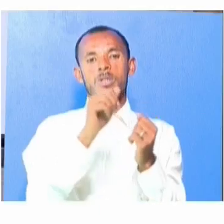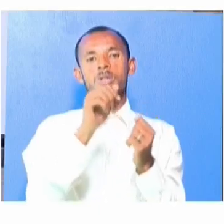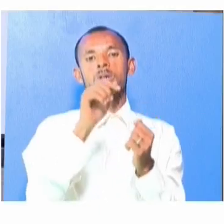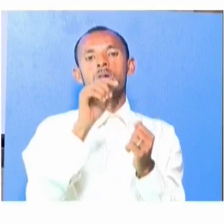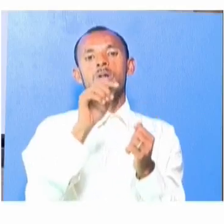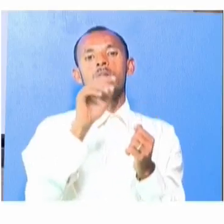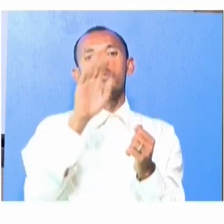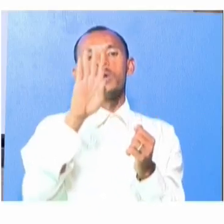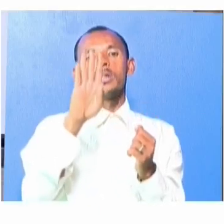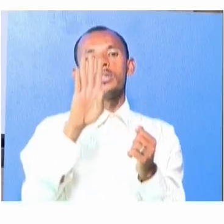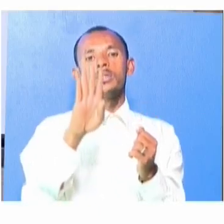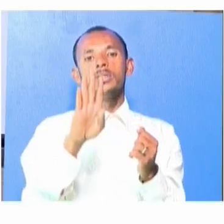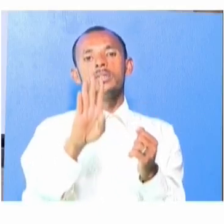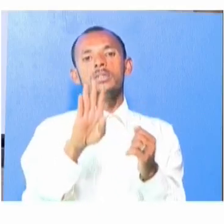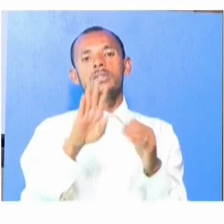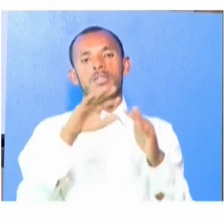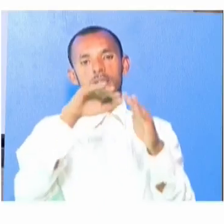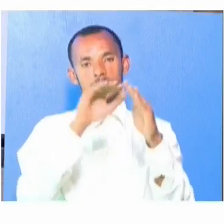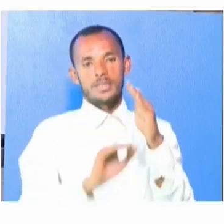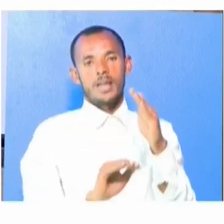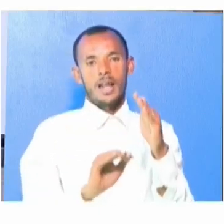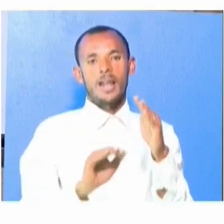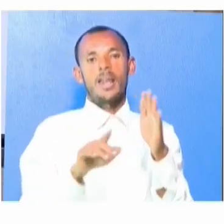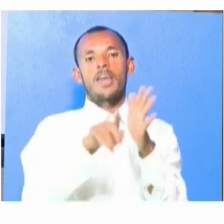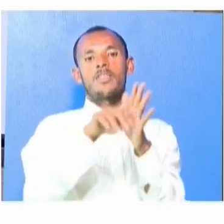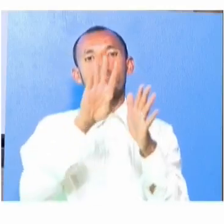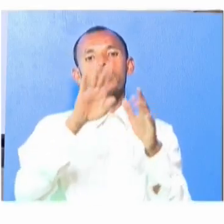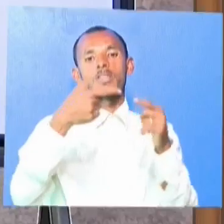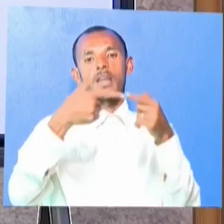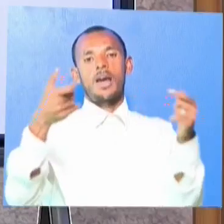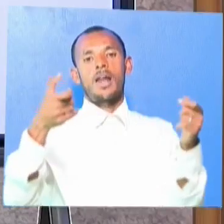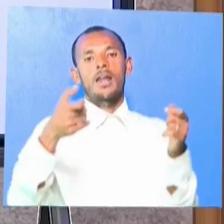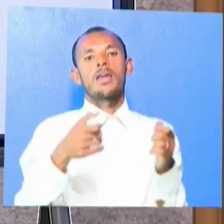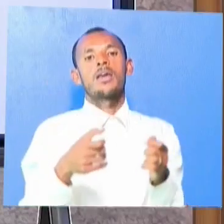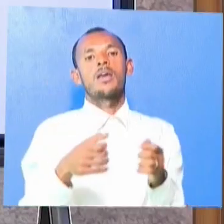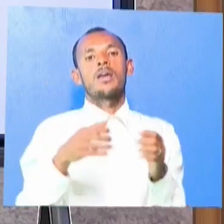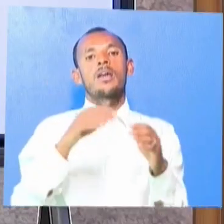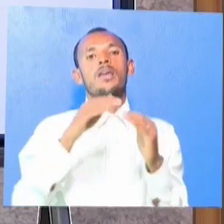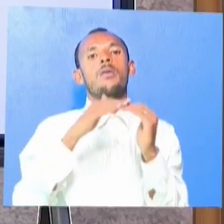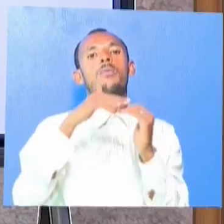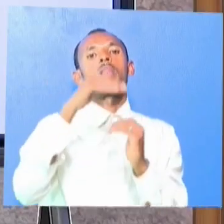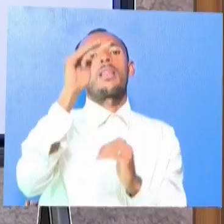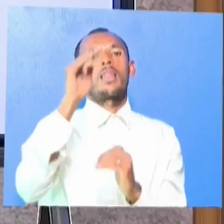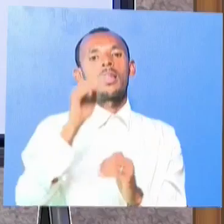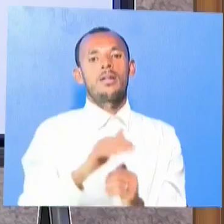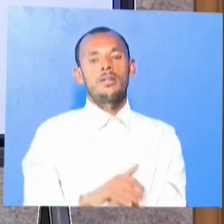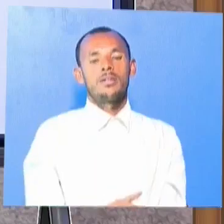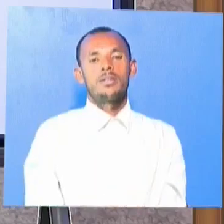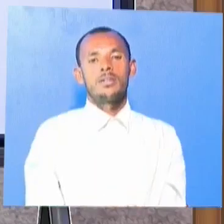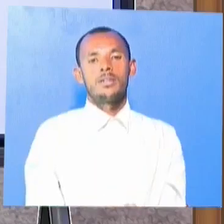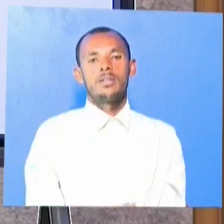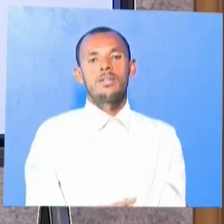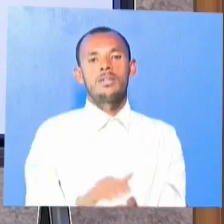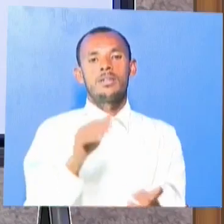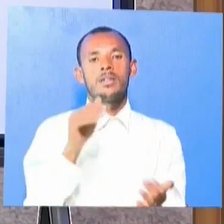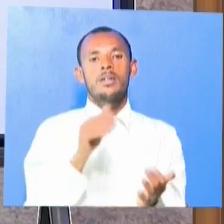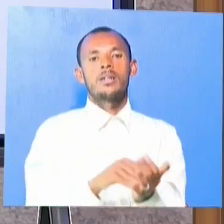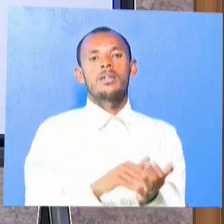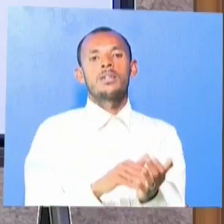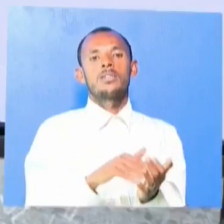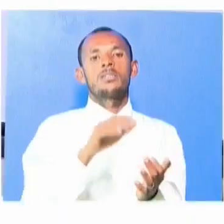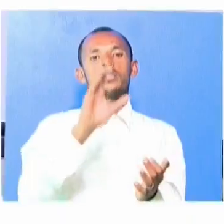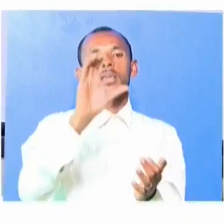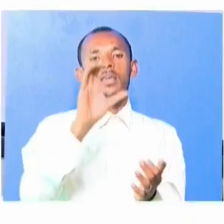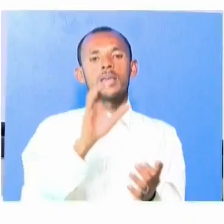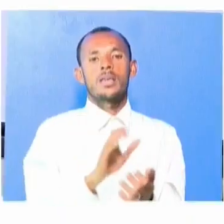smaller, so this becomes bigger. Negative 4 is greater than negative 100. Again, when you see this one,